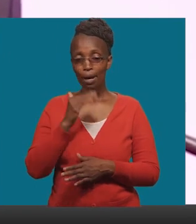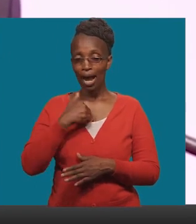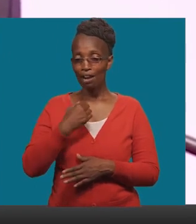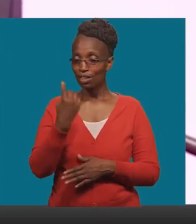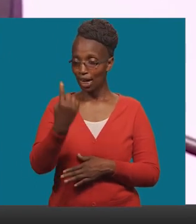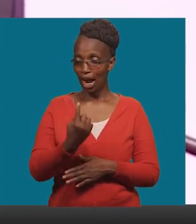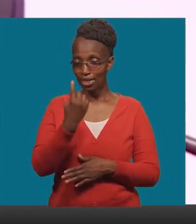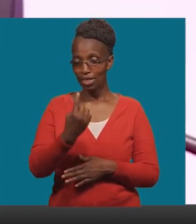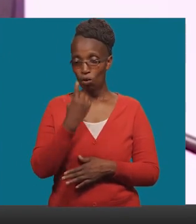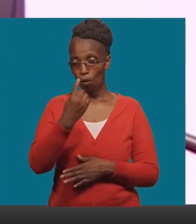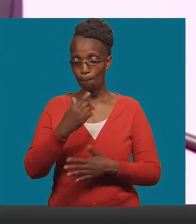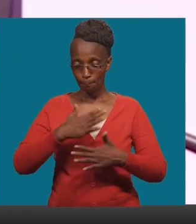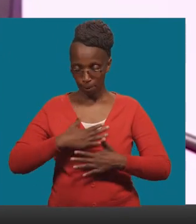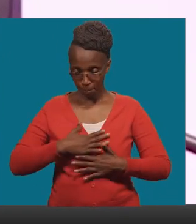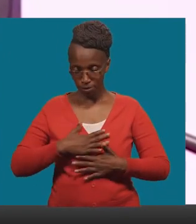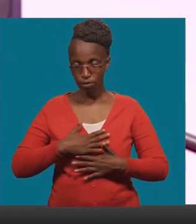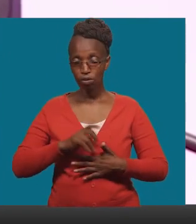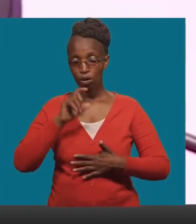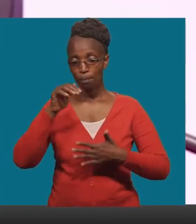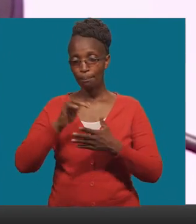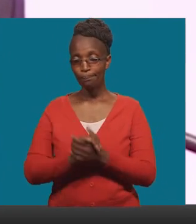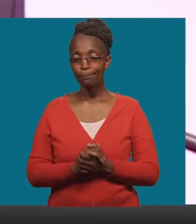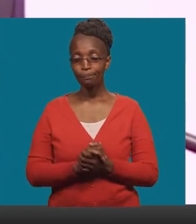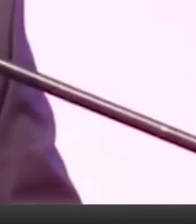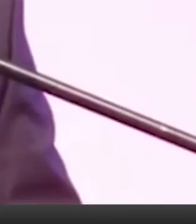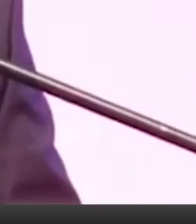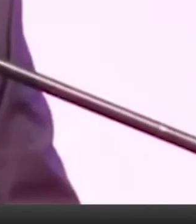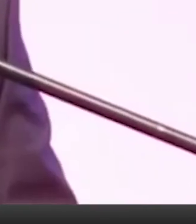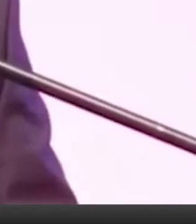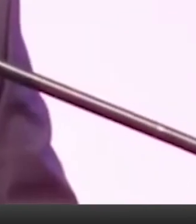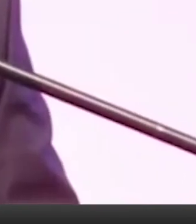by having a single permit. So all permits should be collapsed under one.